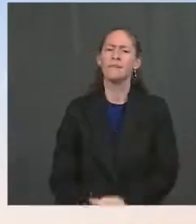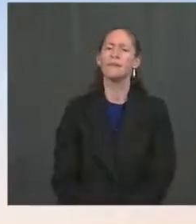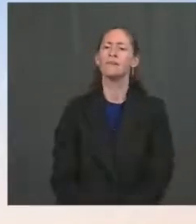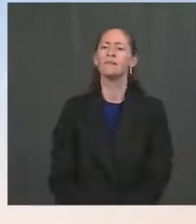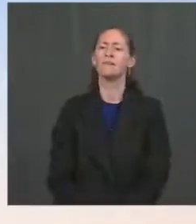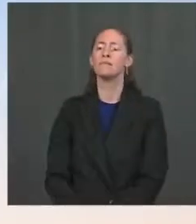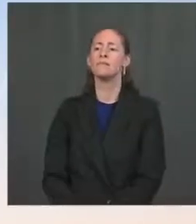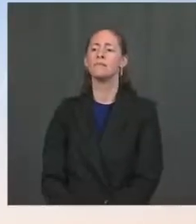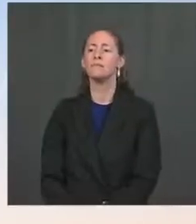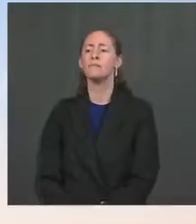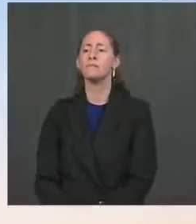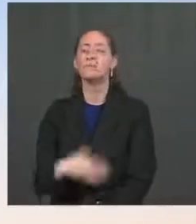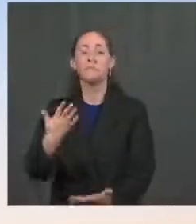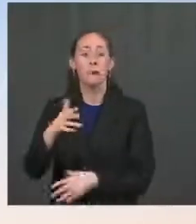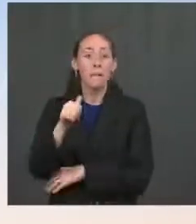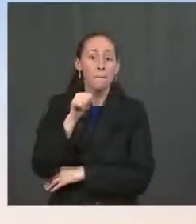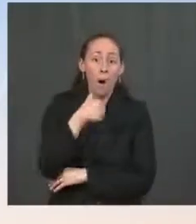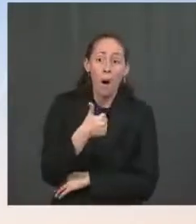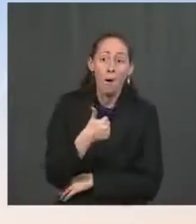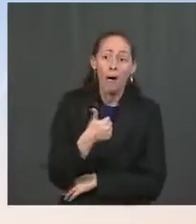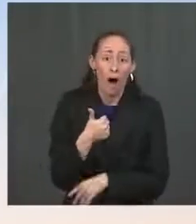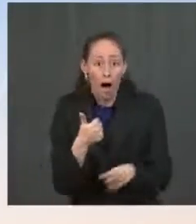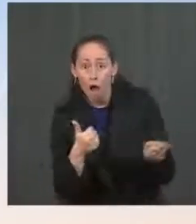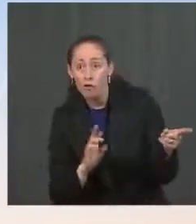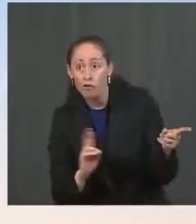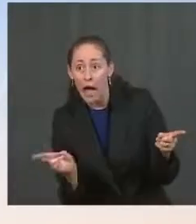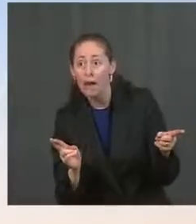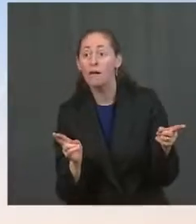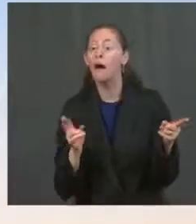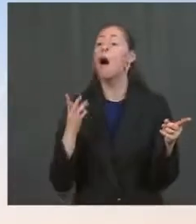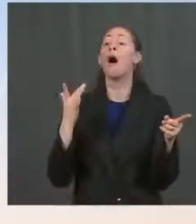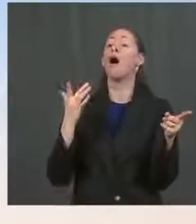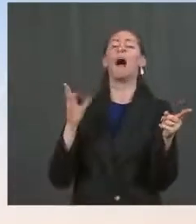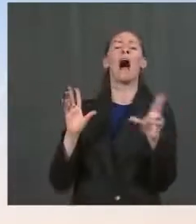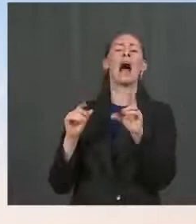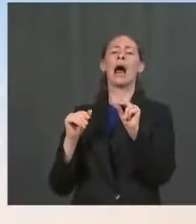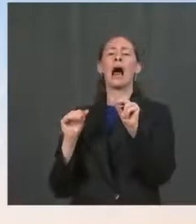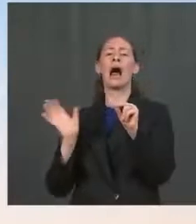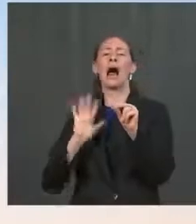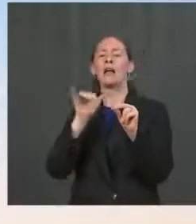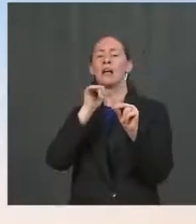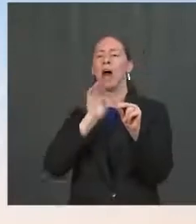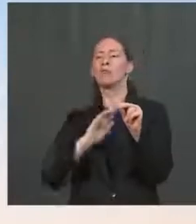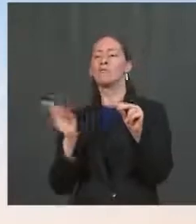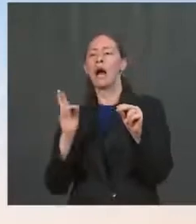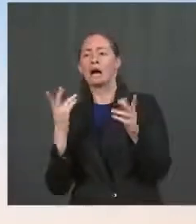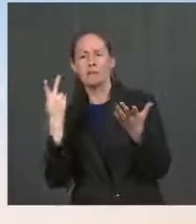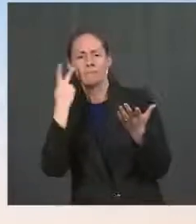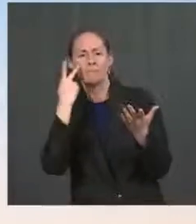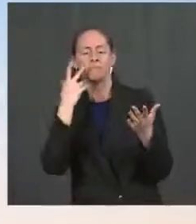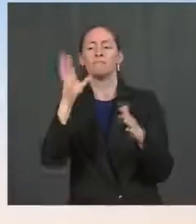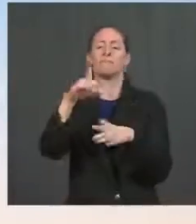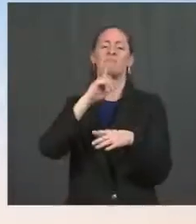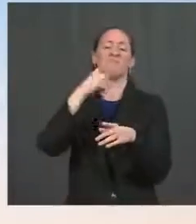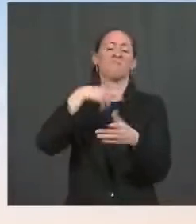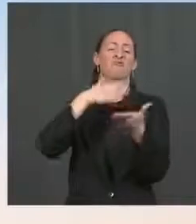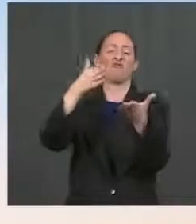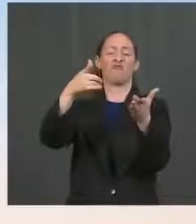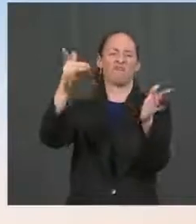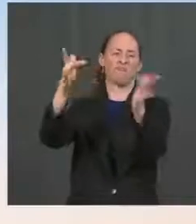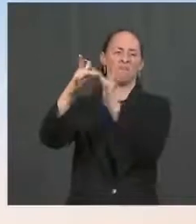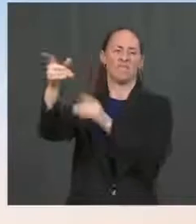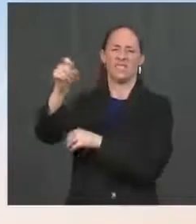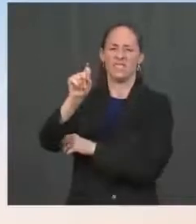next week. So it's around 100. The State Department will have the most up-to-date numbers. And then the Wall Street Journal is reporting that